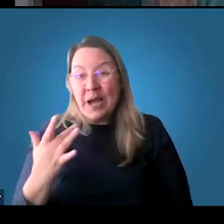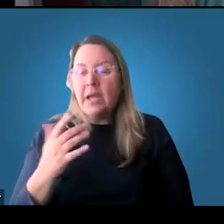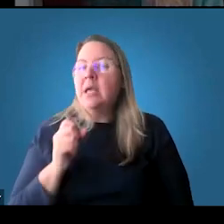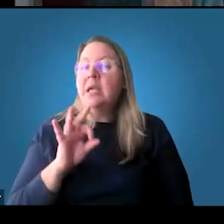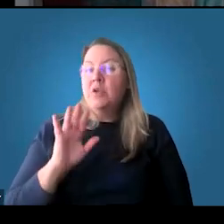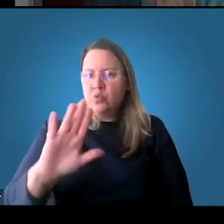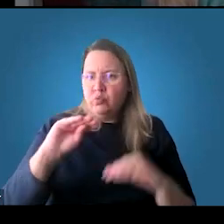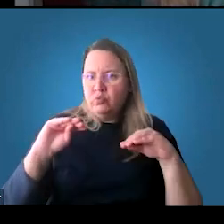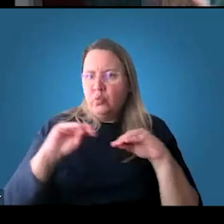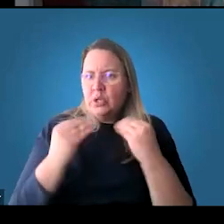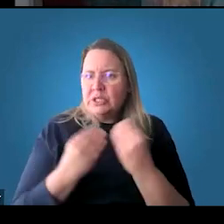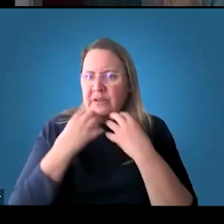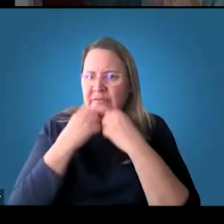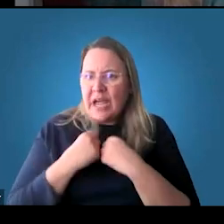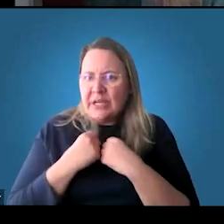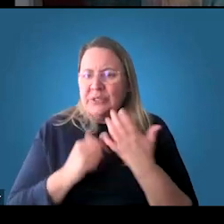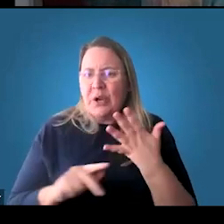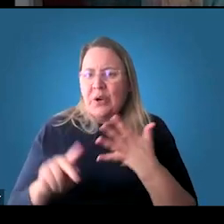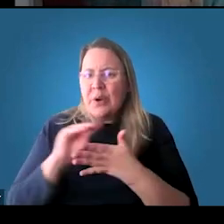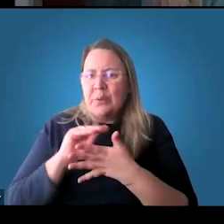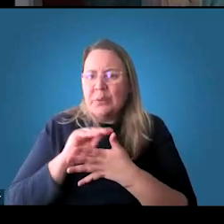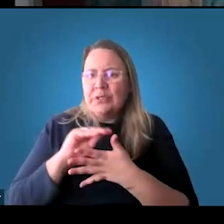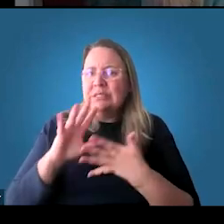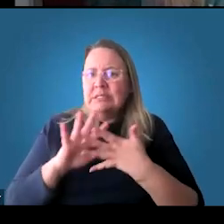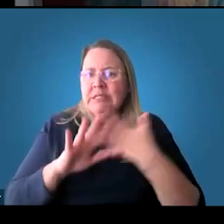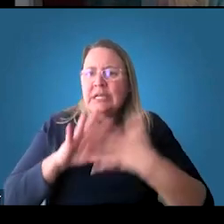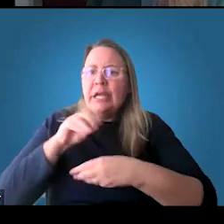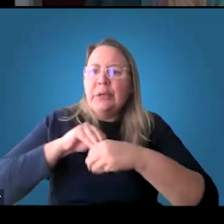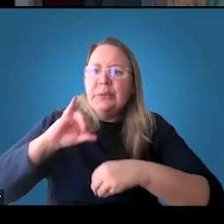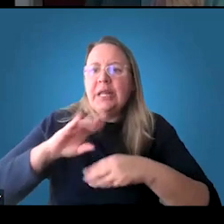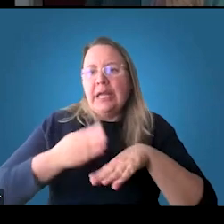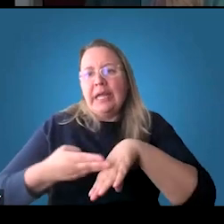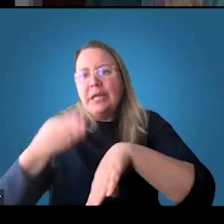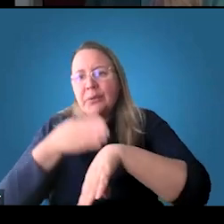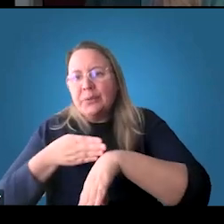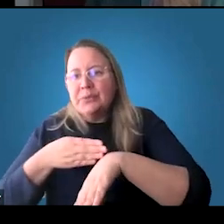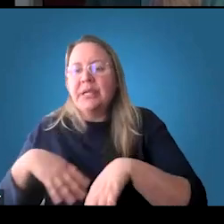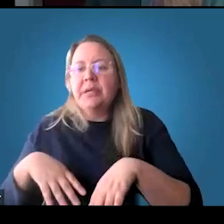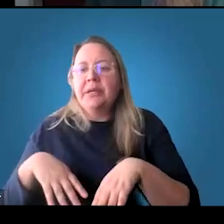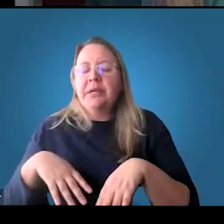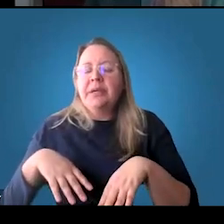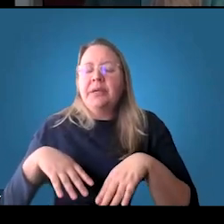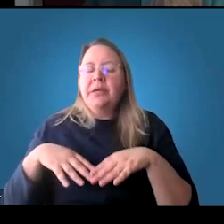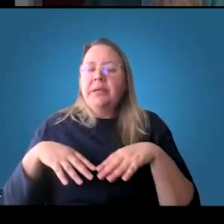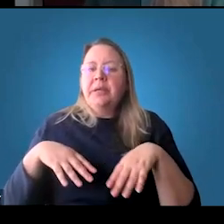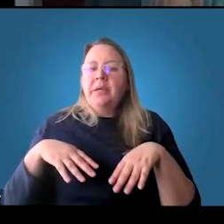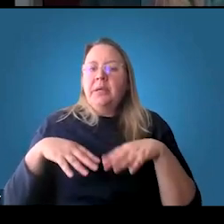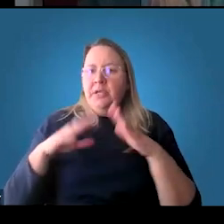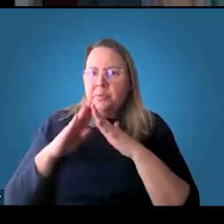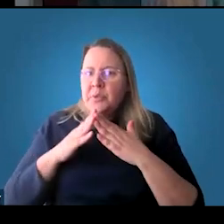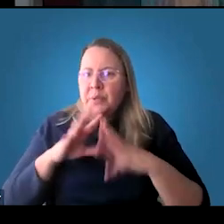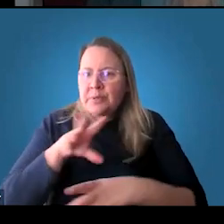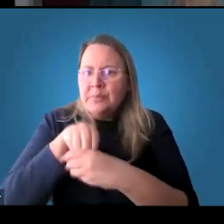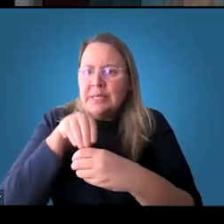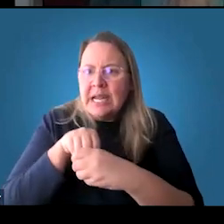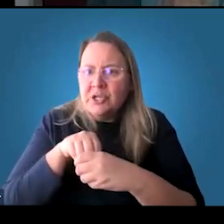your organizational values or priorities include increasing community participation in decision making,